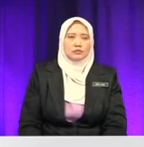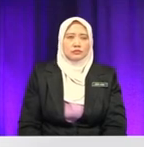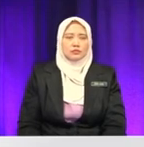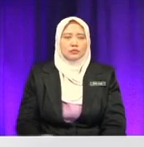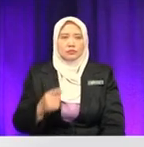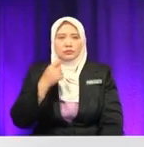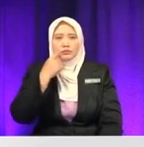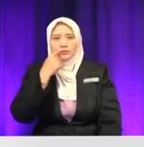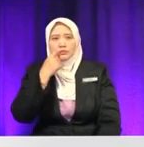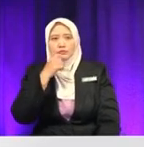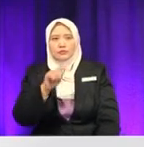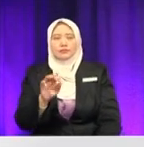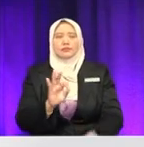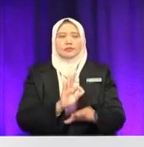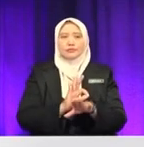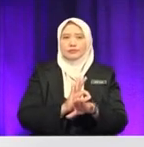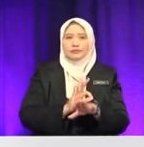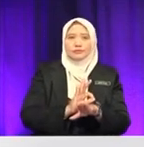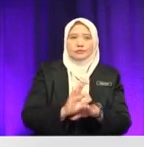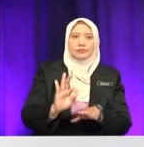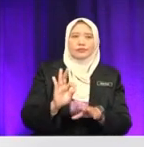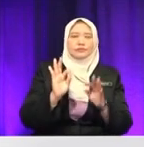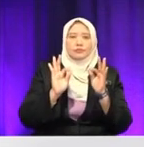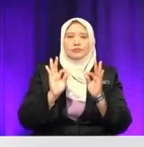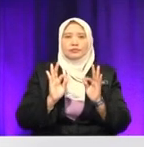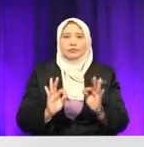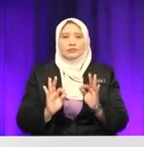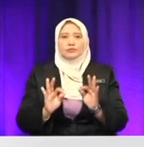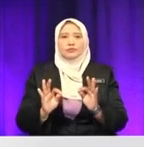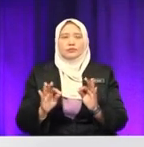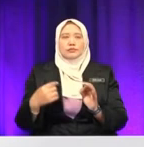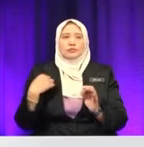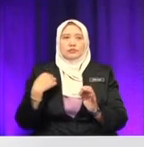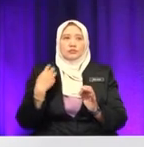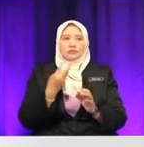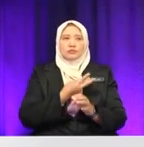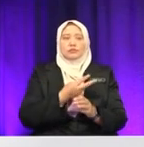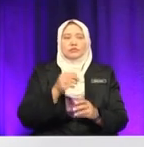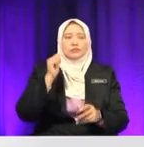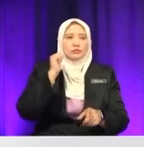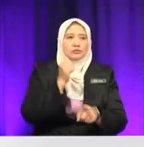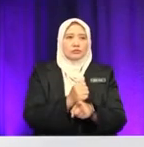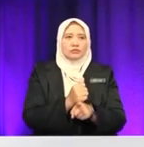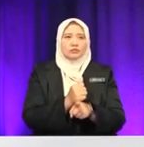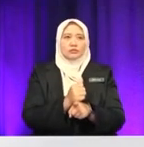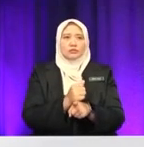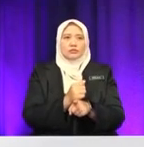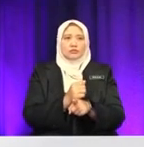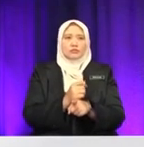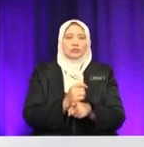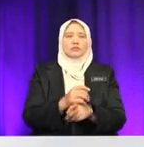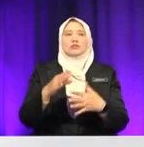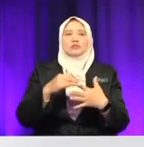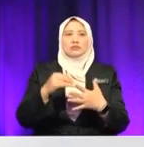The fact is that we can allow way of diet by choosing low-fat dairy product